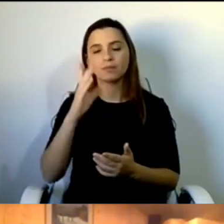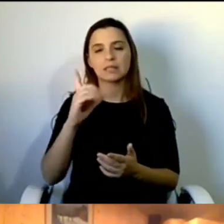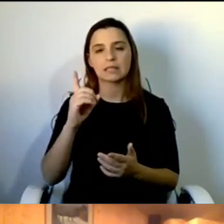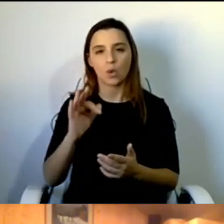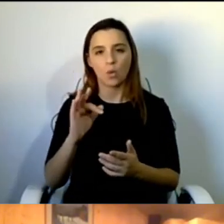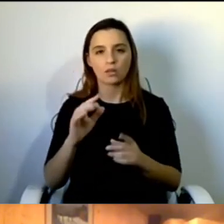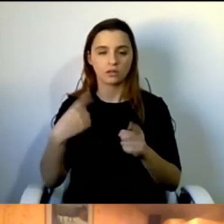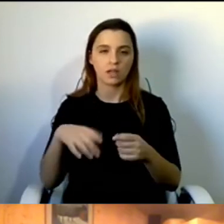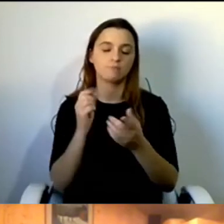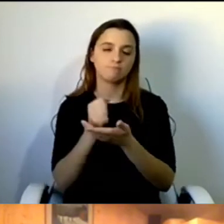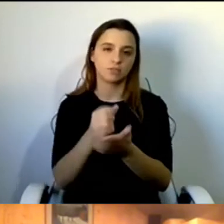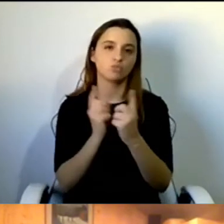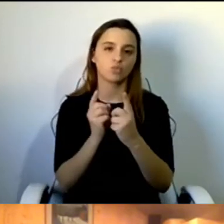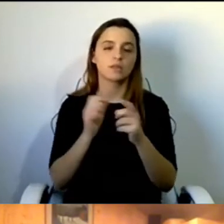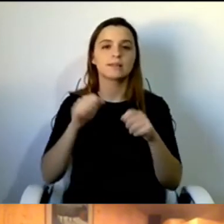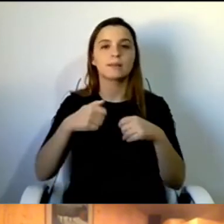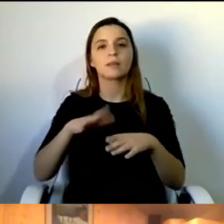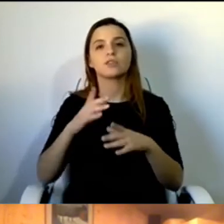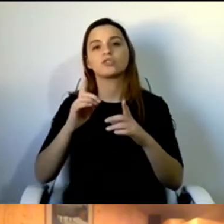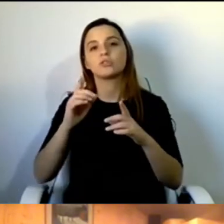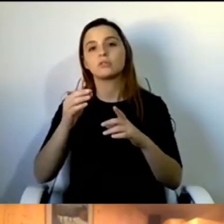assistance. When it comes to children,